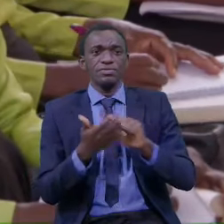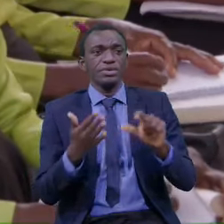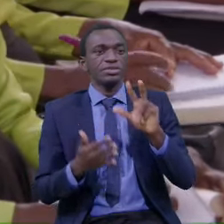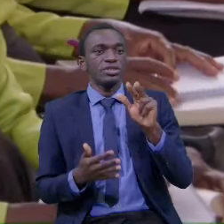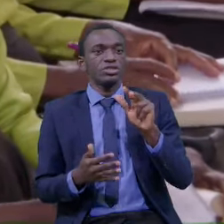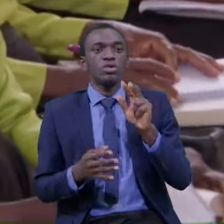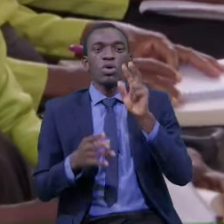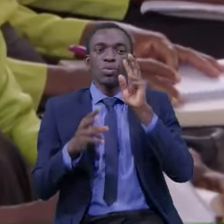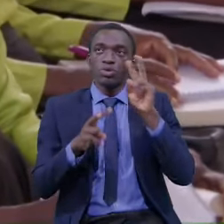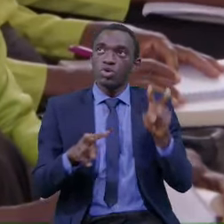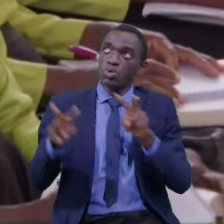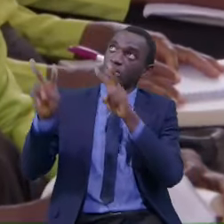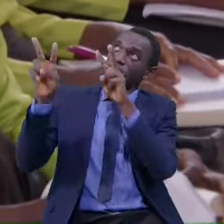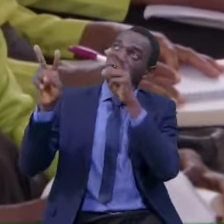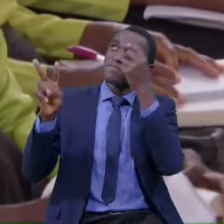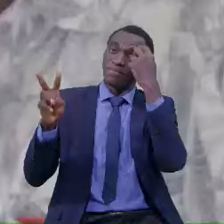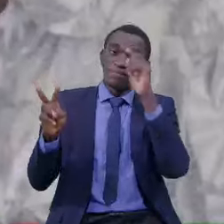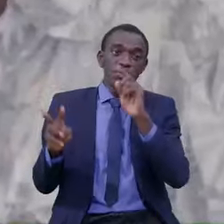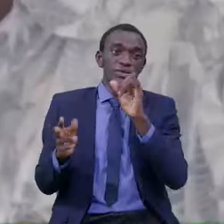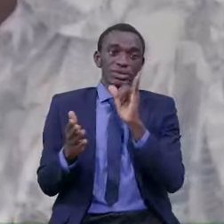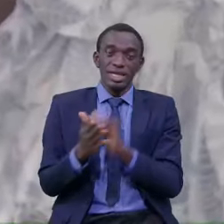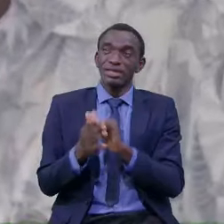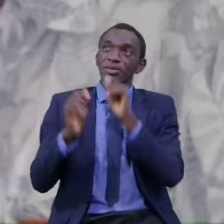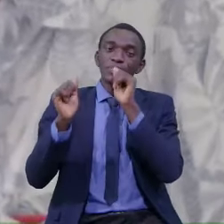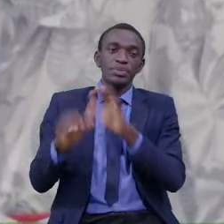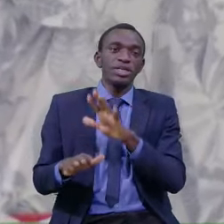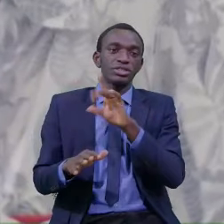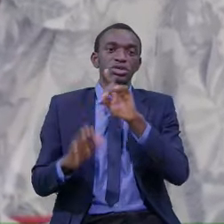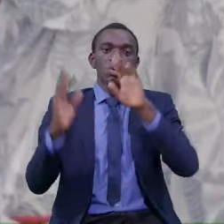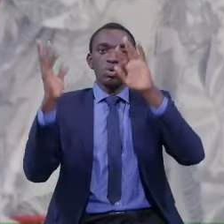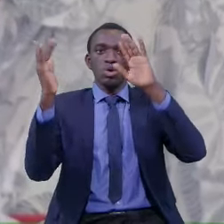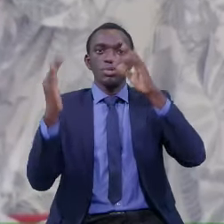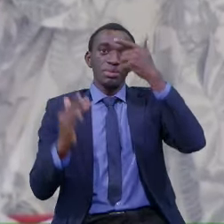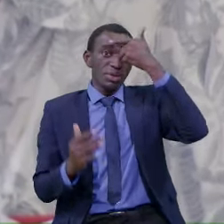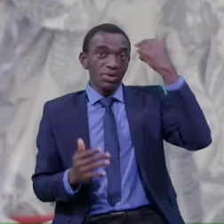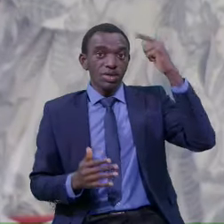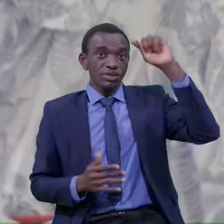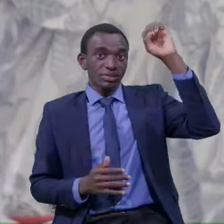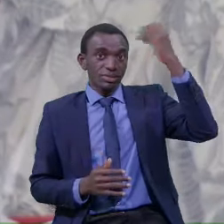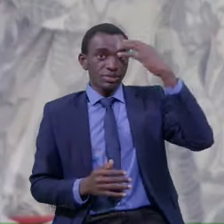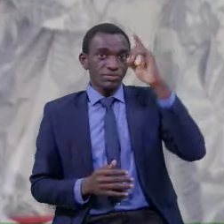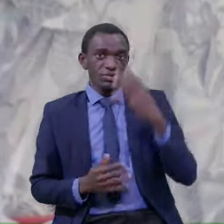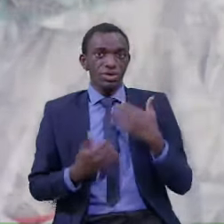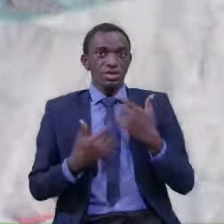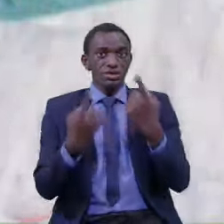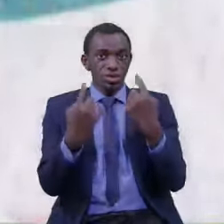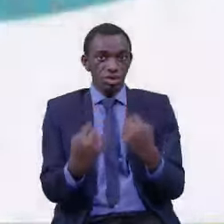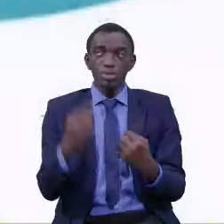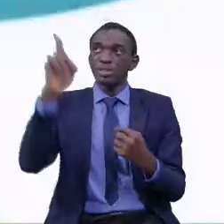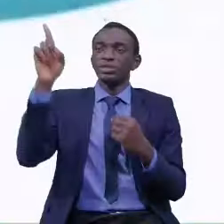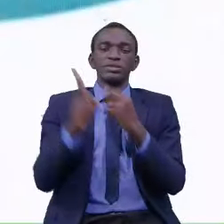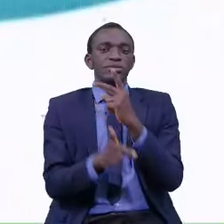that blessed hope, because the grace of God has come. He sustains us. Grace